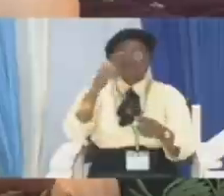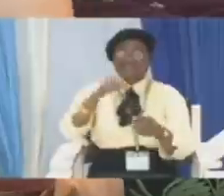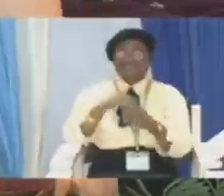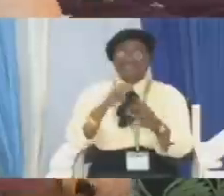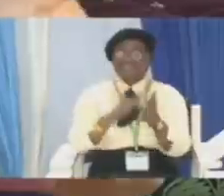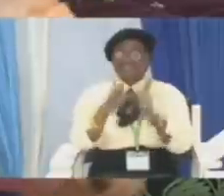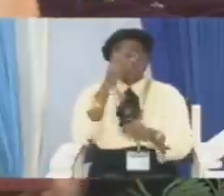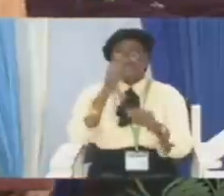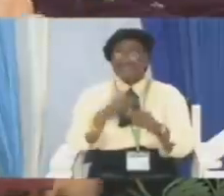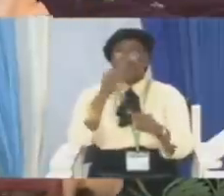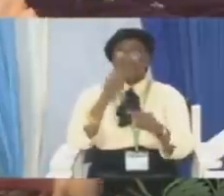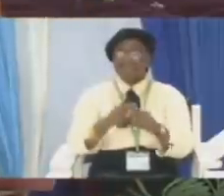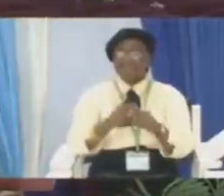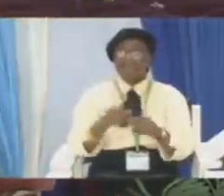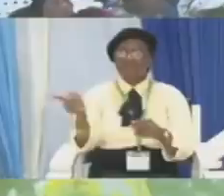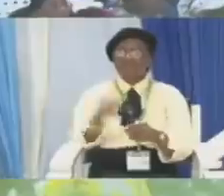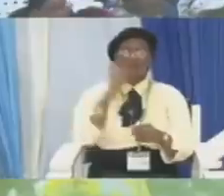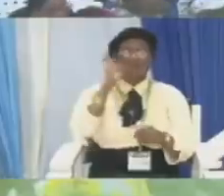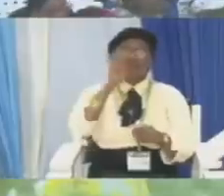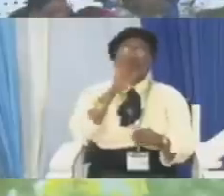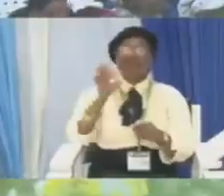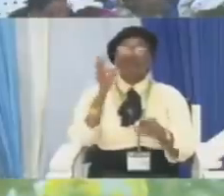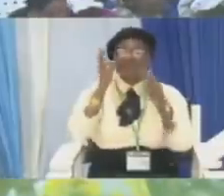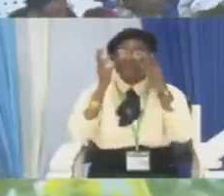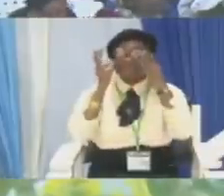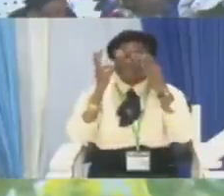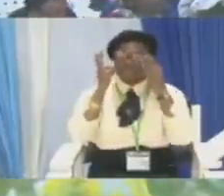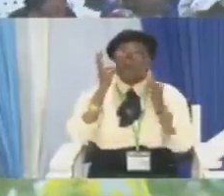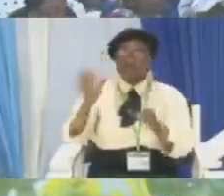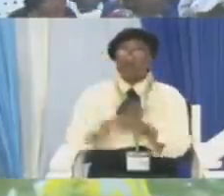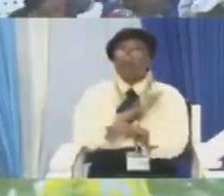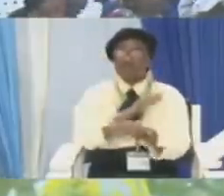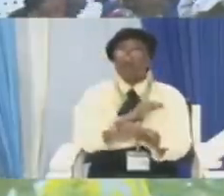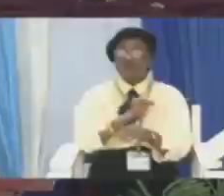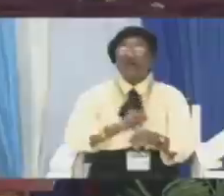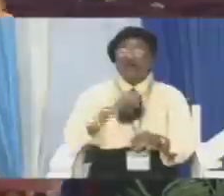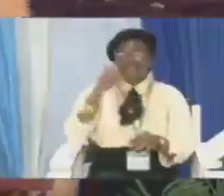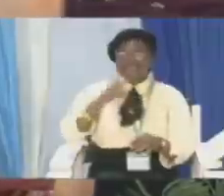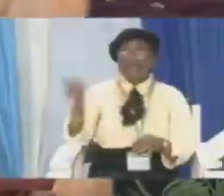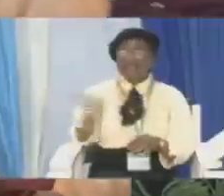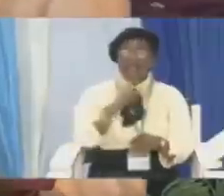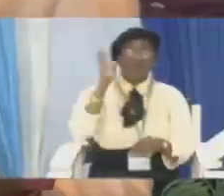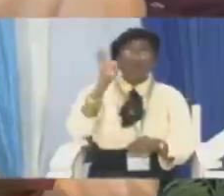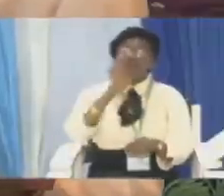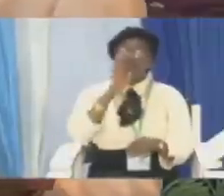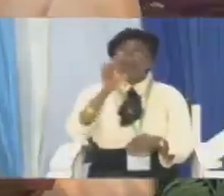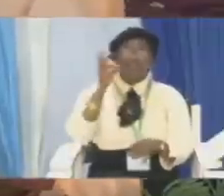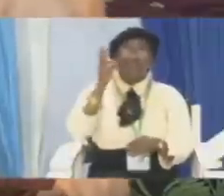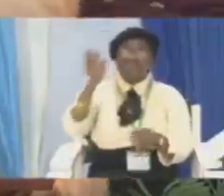Christ, you will be fruitful. I said, you will be fruitful.